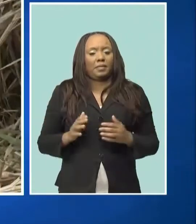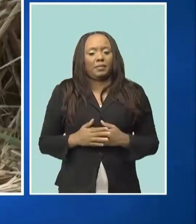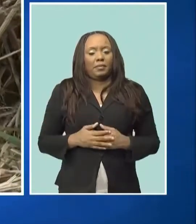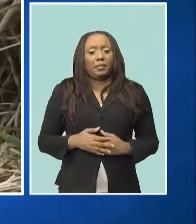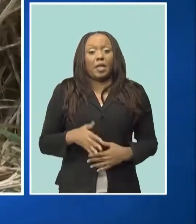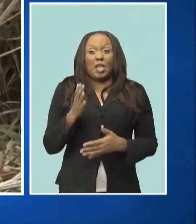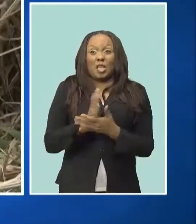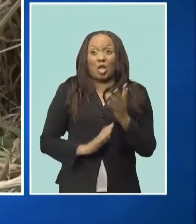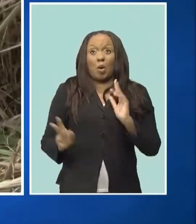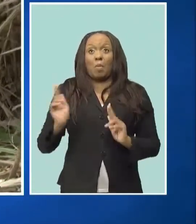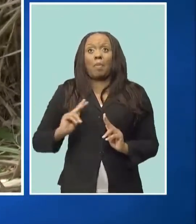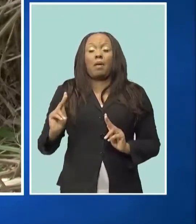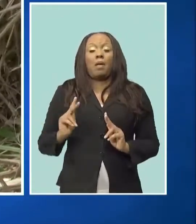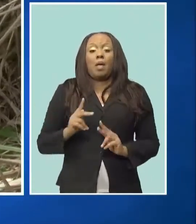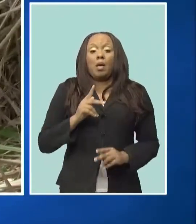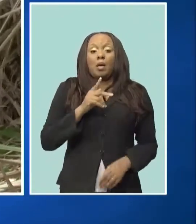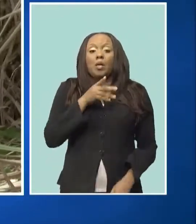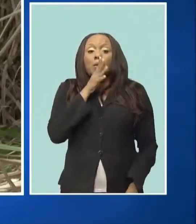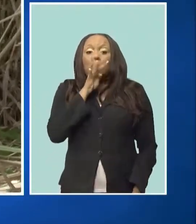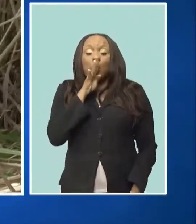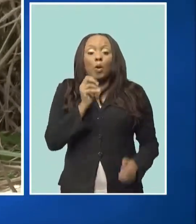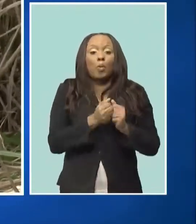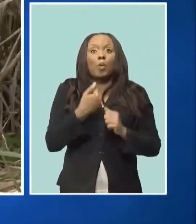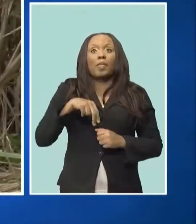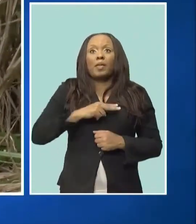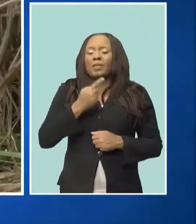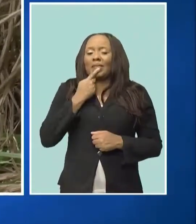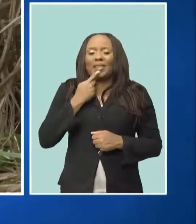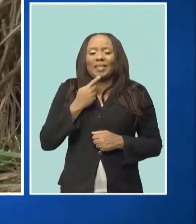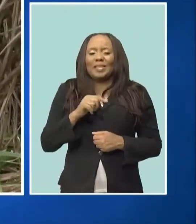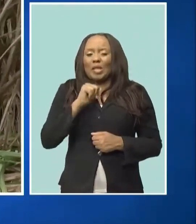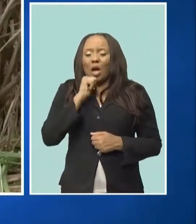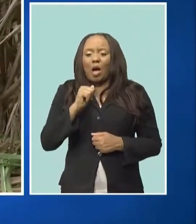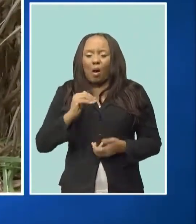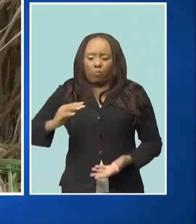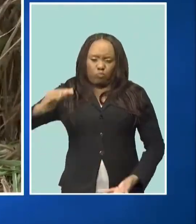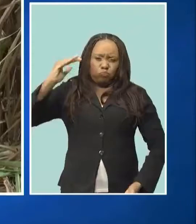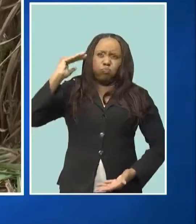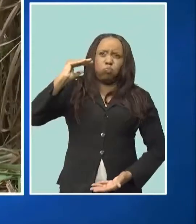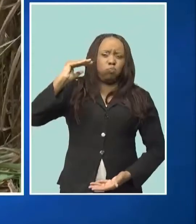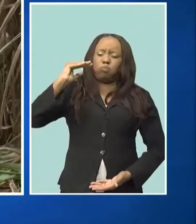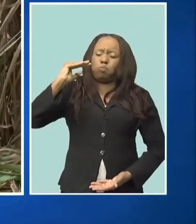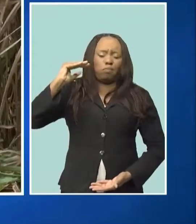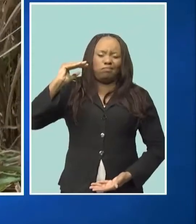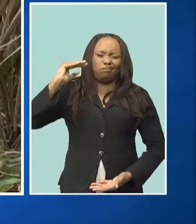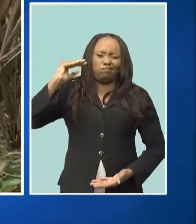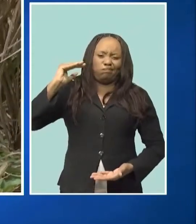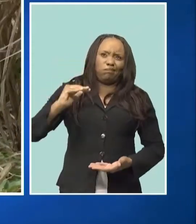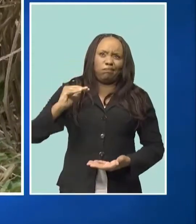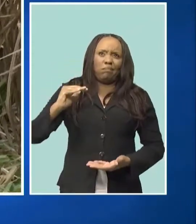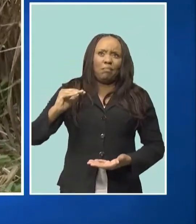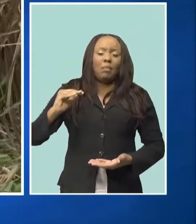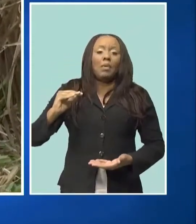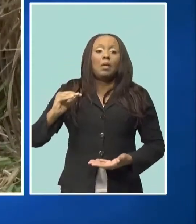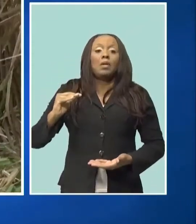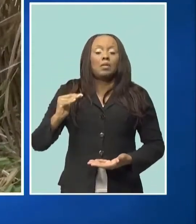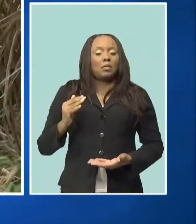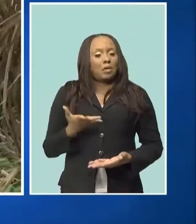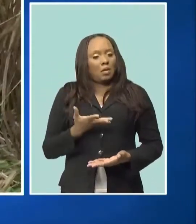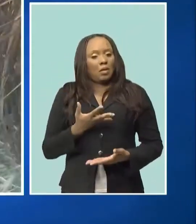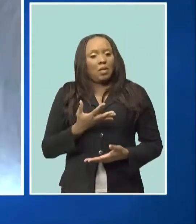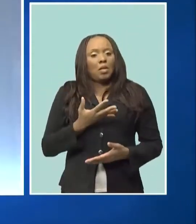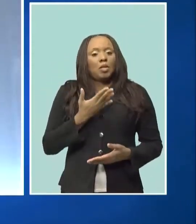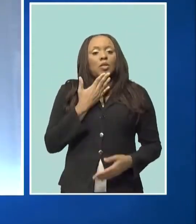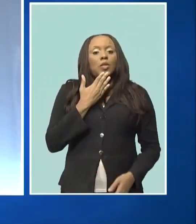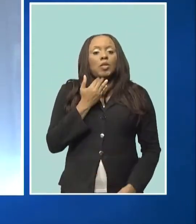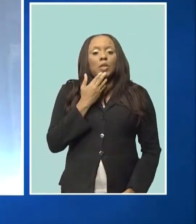to CBC indicated lower yields as the 2023 sugar harvest approaches the halfway stage. Industry officials